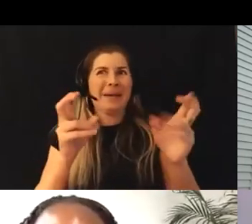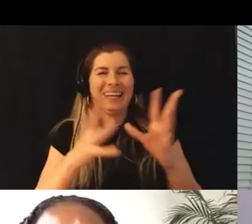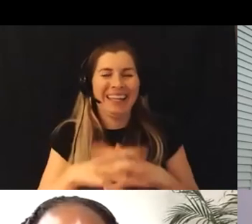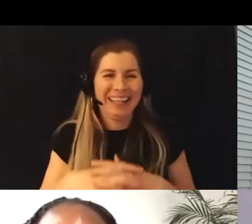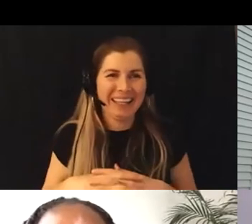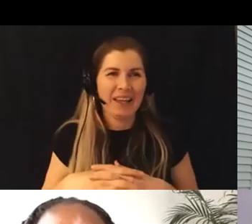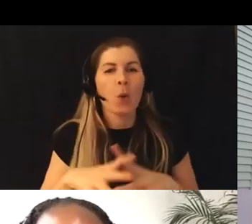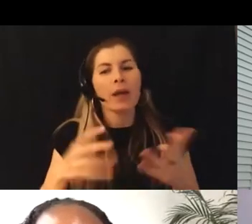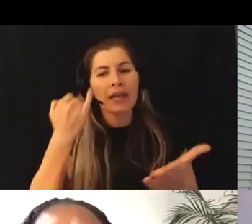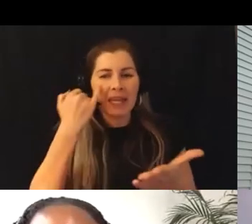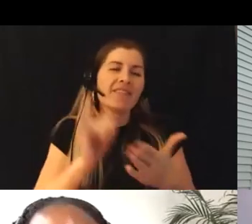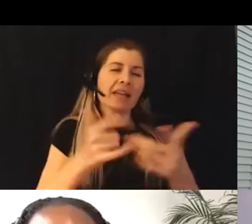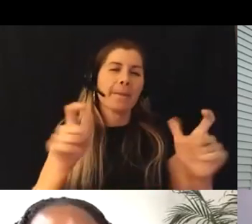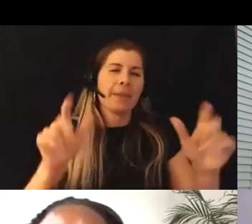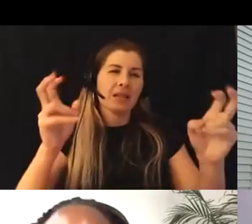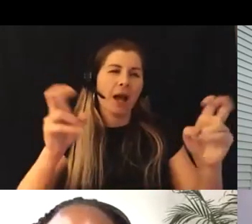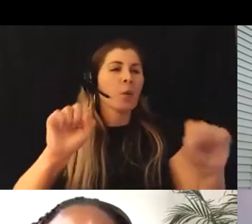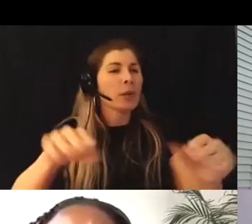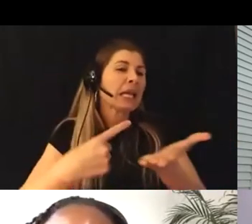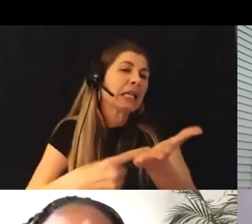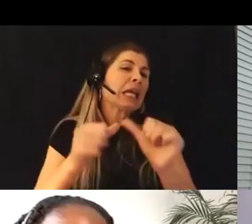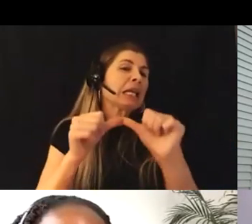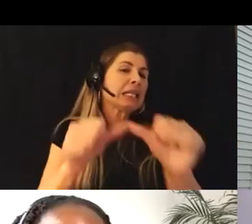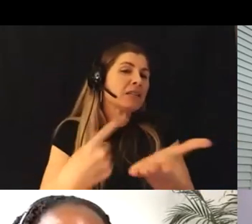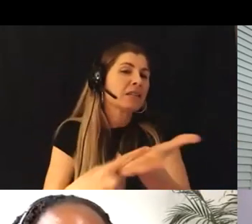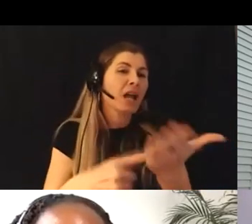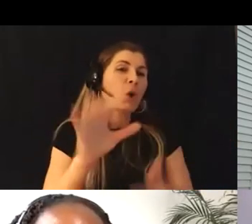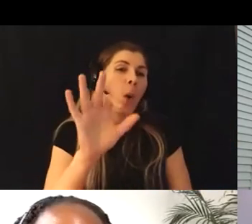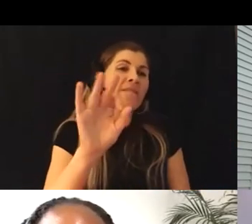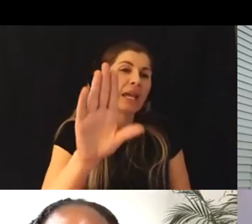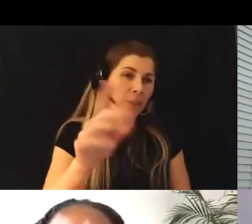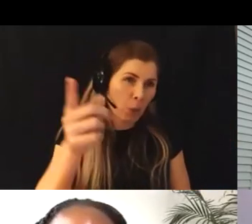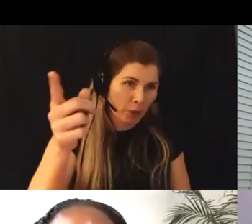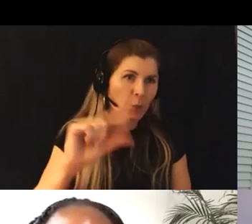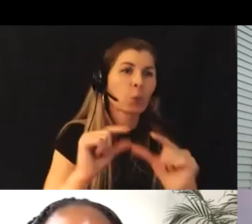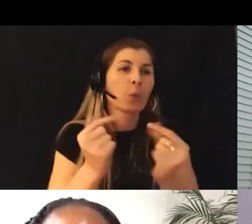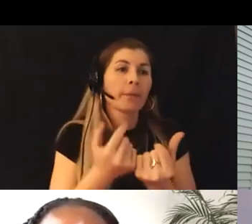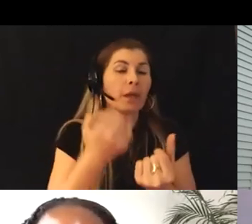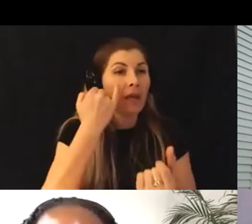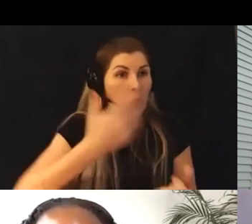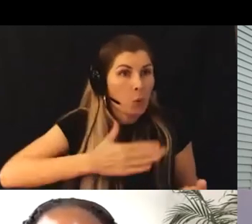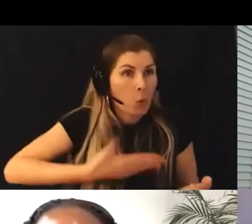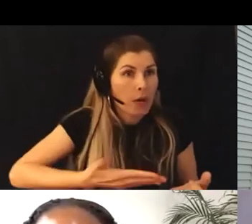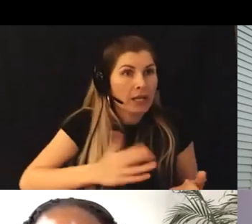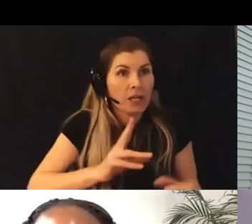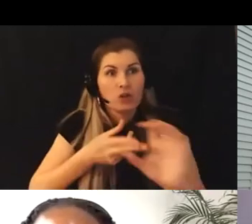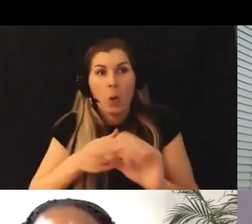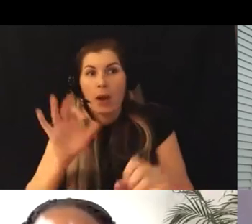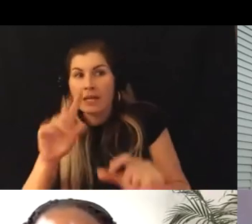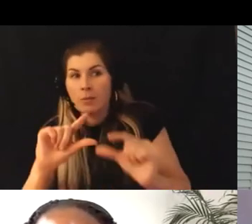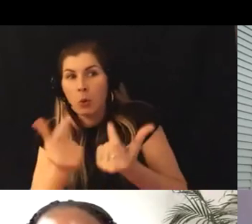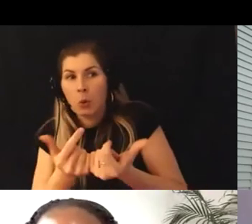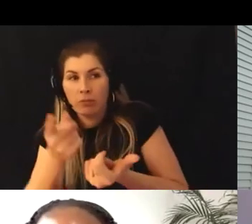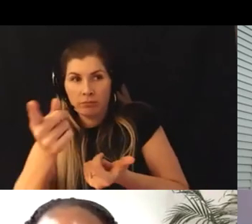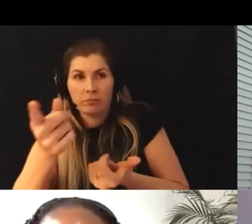big topic, we can also continue the conversation on our Facebook page, which we'll talk about if you are willing to move over to chat in that arena, which